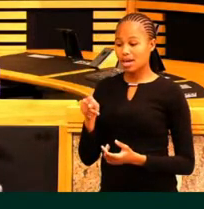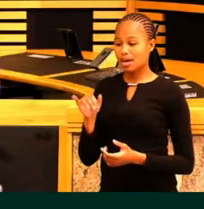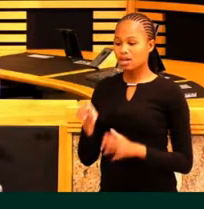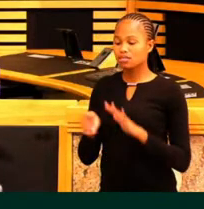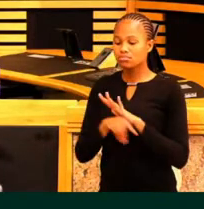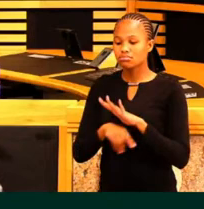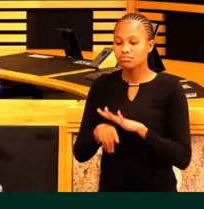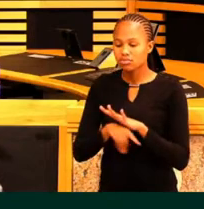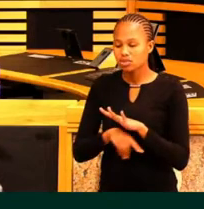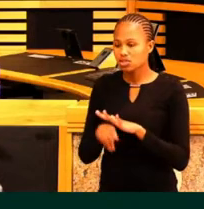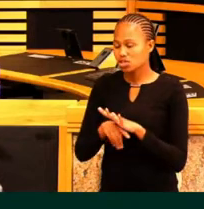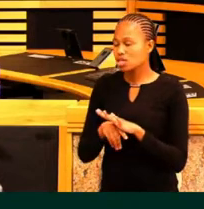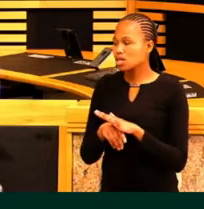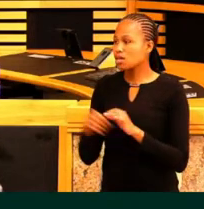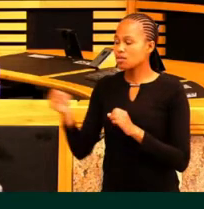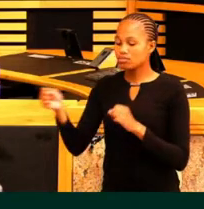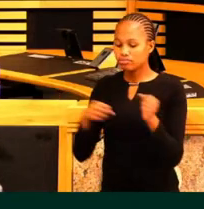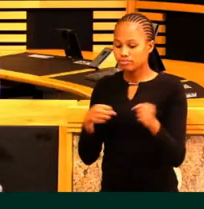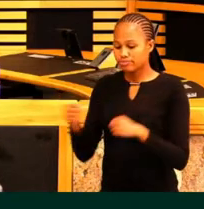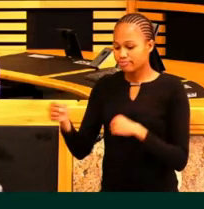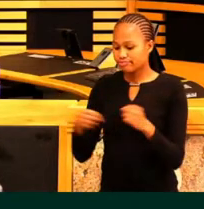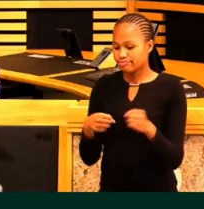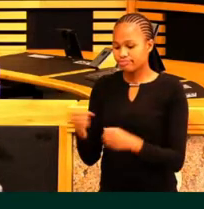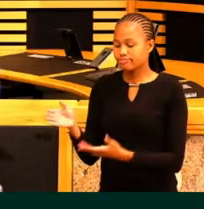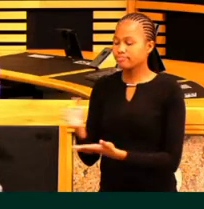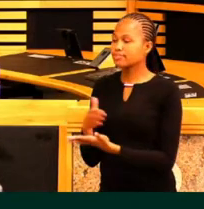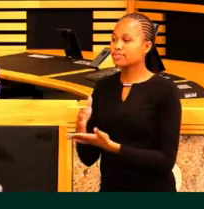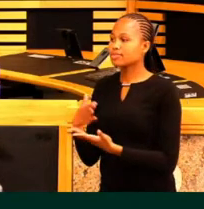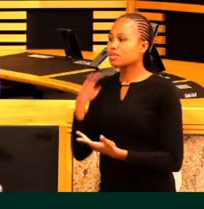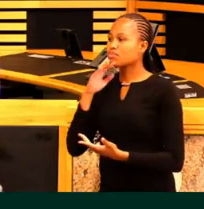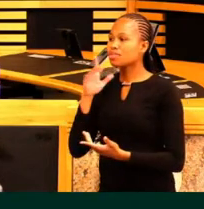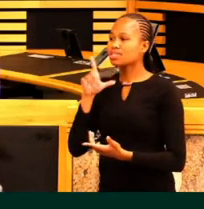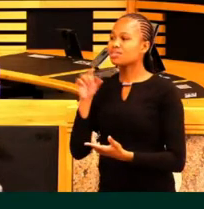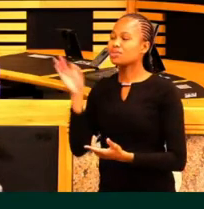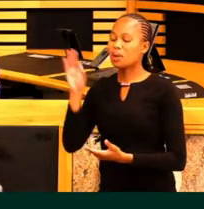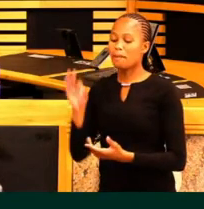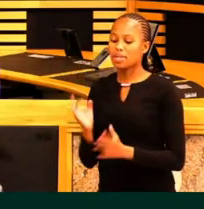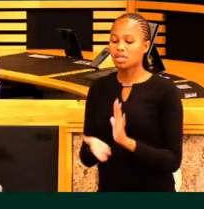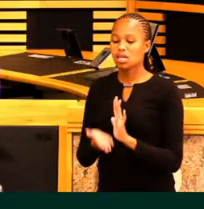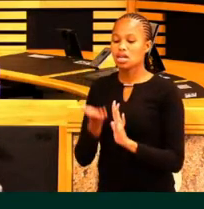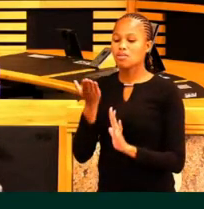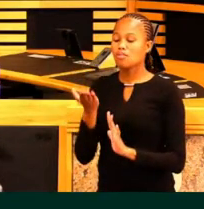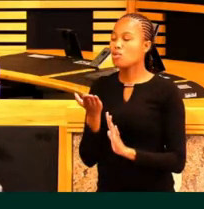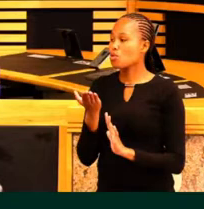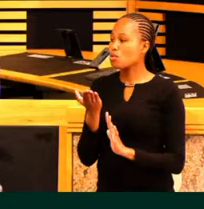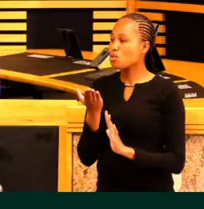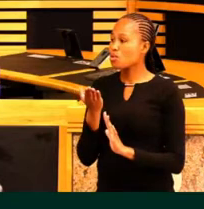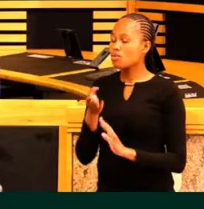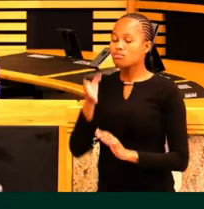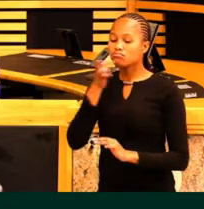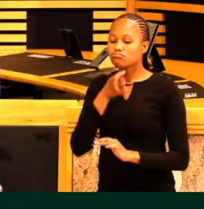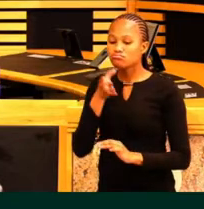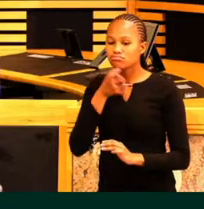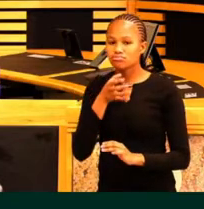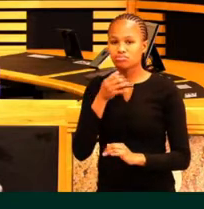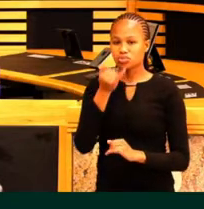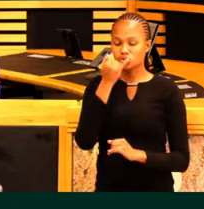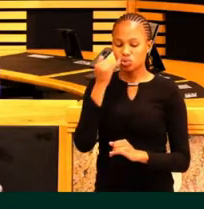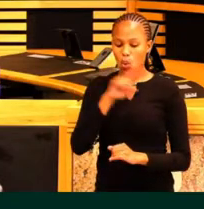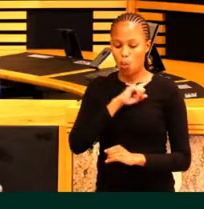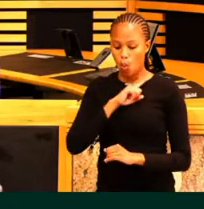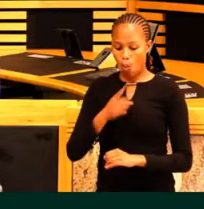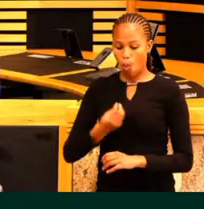estimated 70 percent substance abuse is a huge Factor because the youth